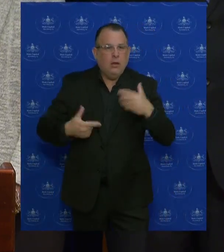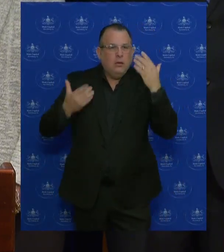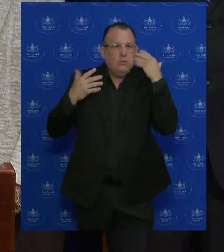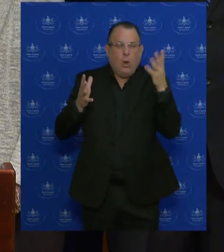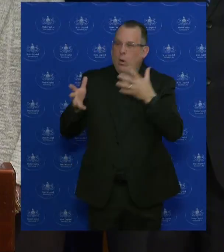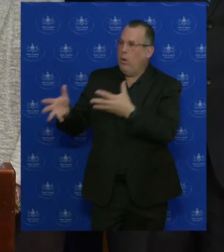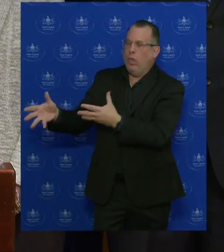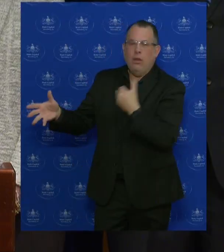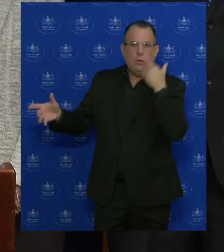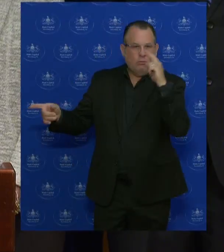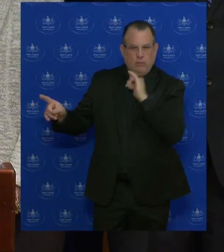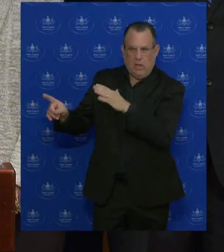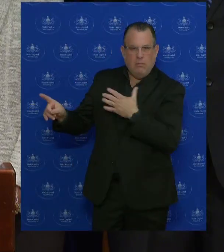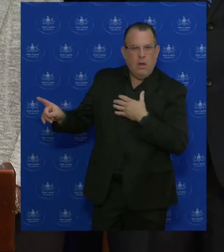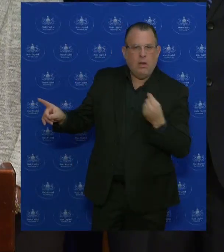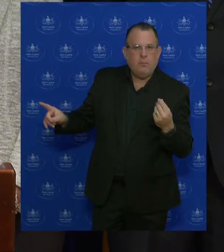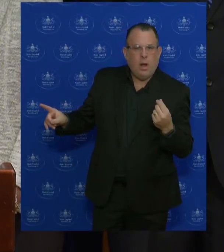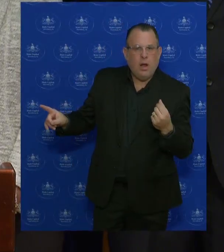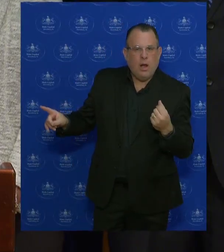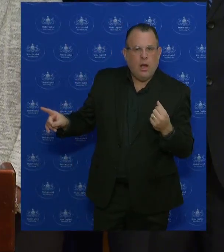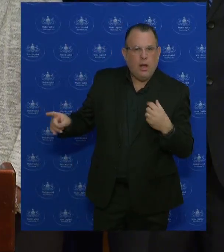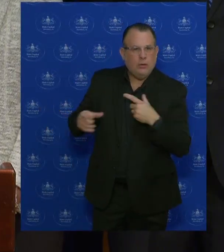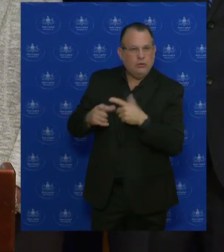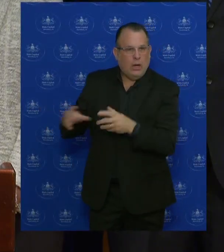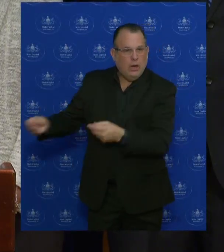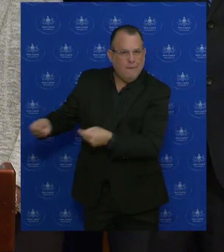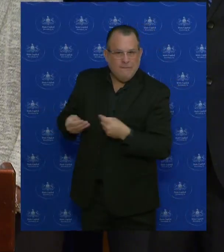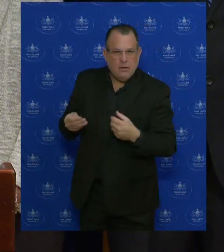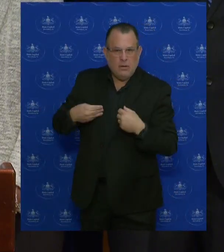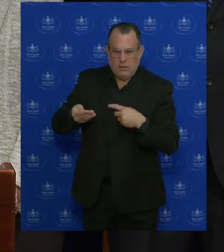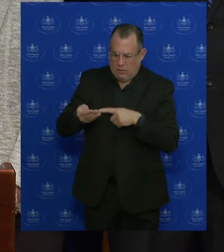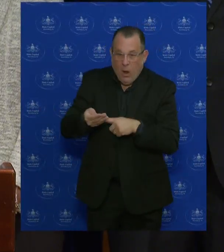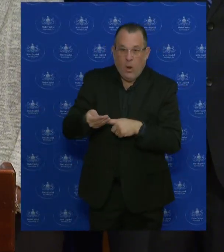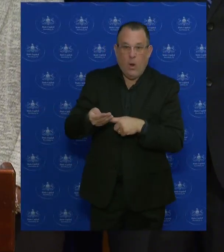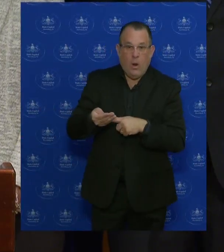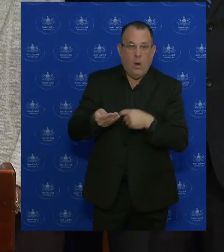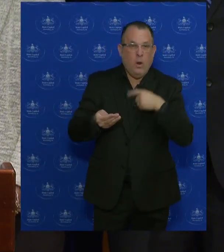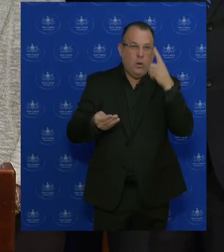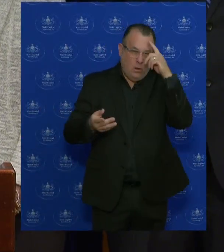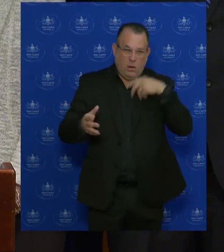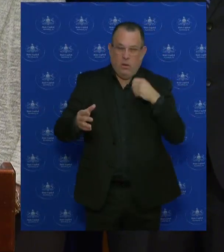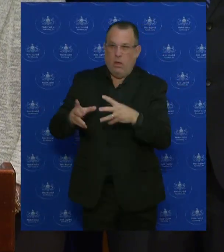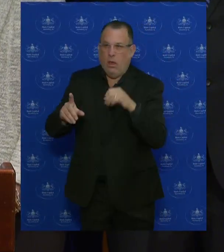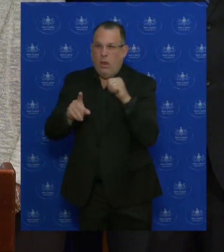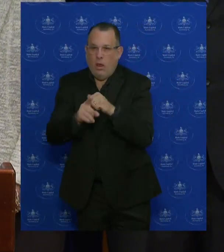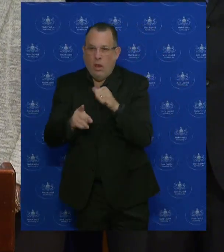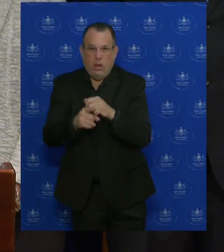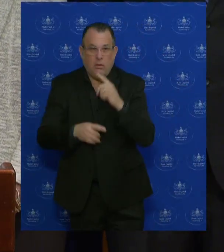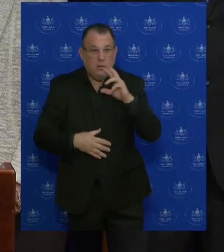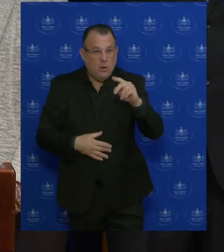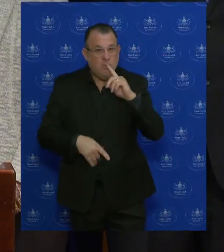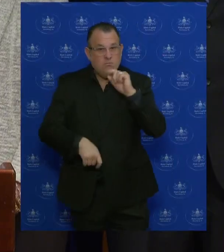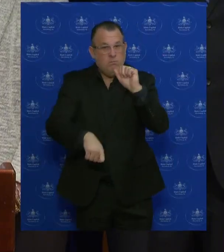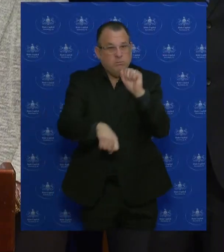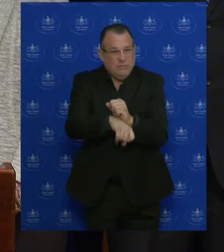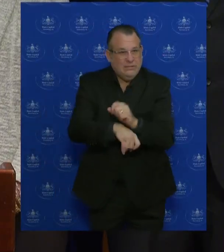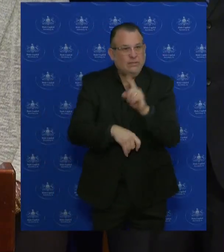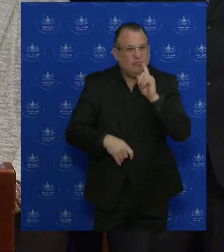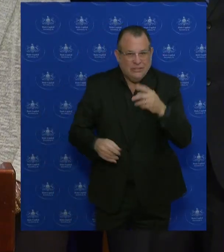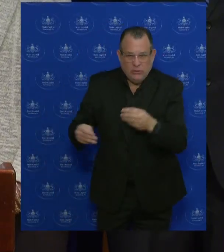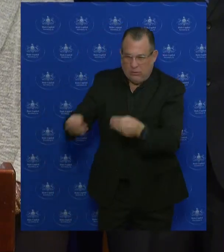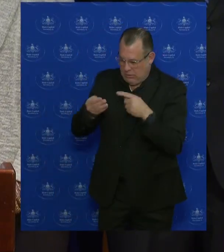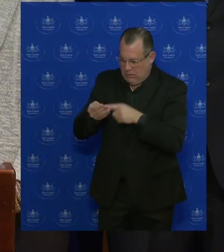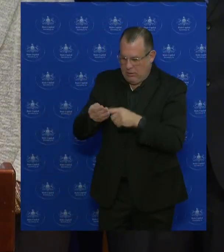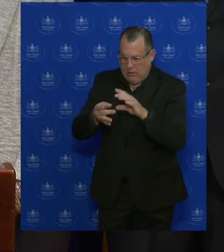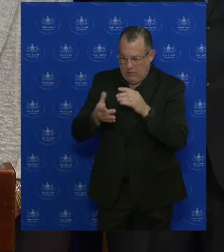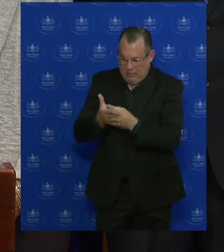do not overlook it. Open it and cash it. They are real and legitimate, and the money belongs to you. Again, I'm so